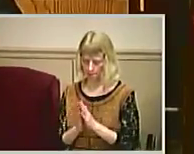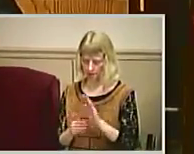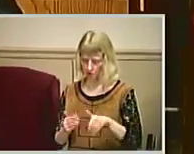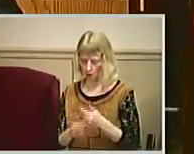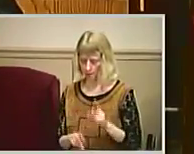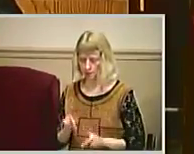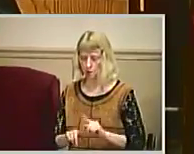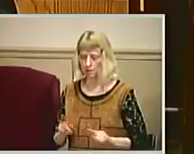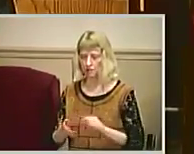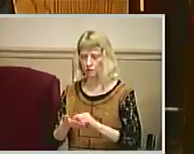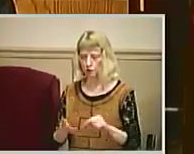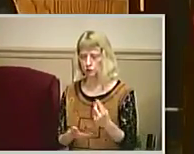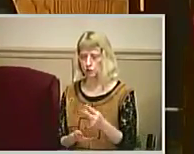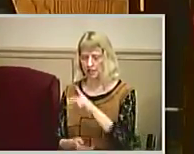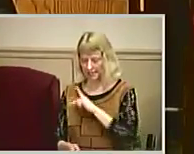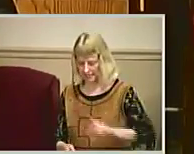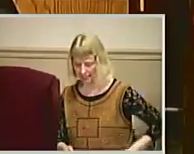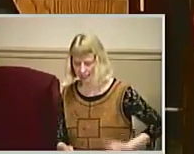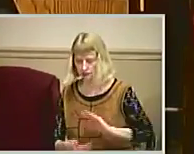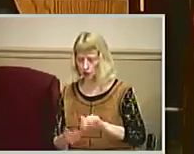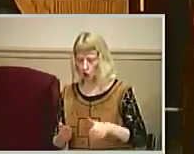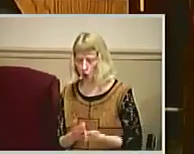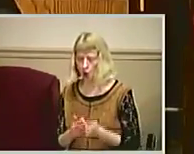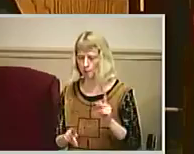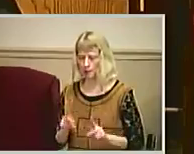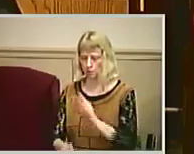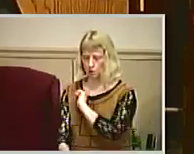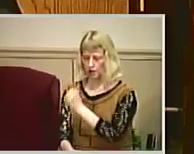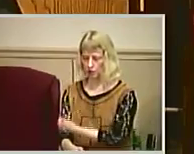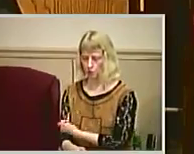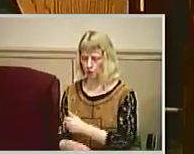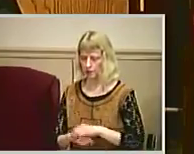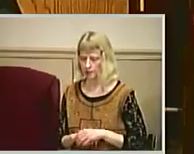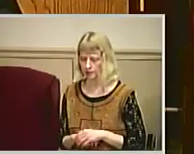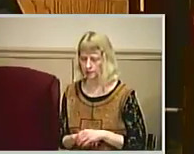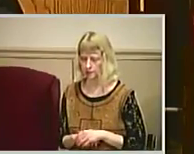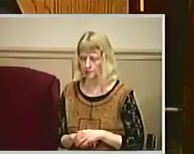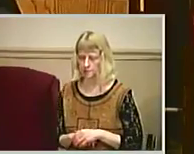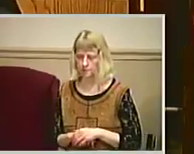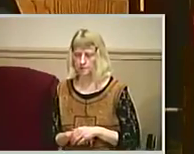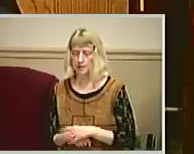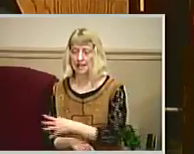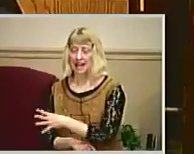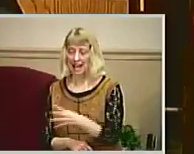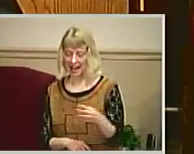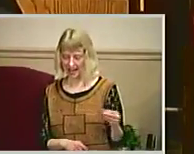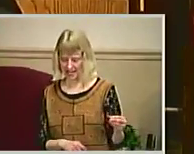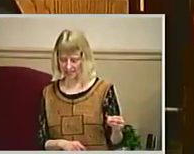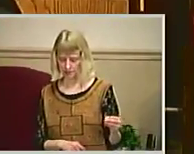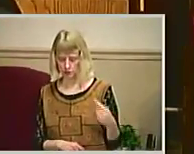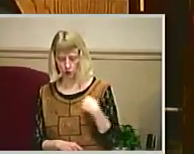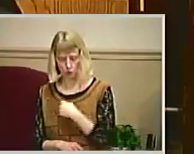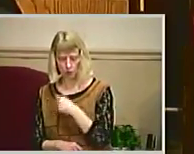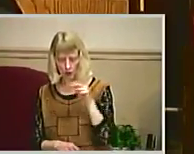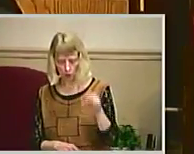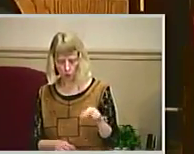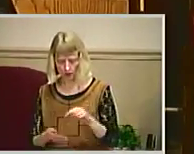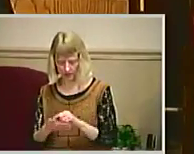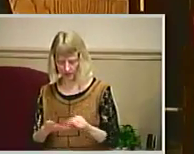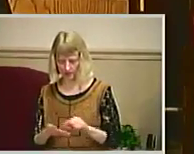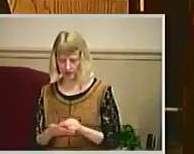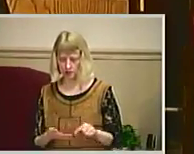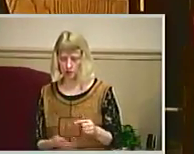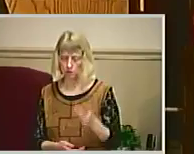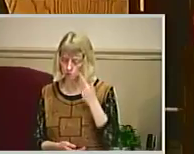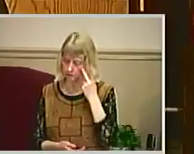but he says in verse 2, for kings and all that are in authority. And as we look at this passage of Scripture, we